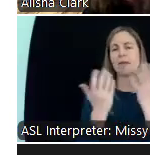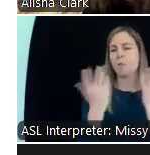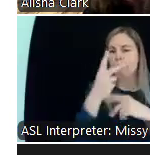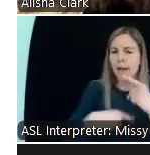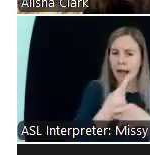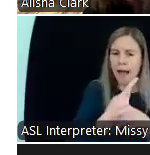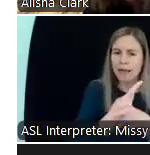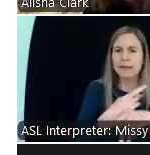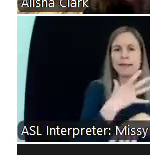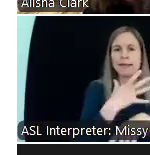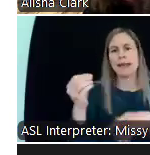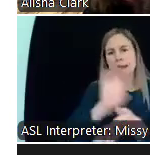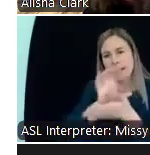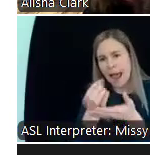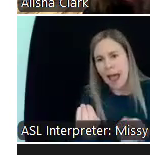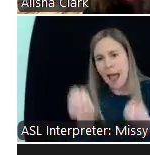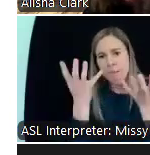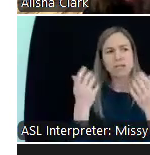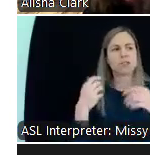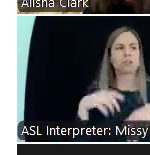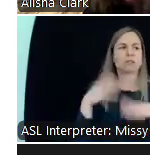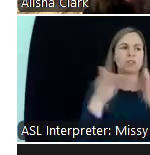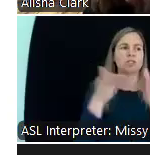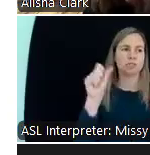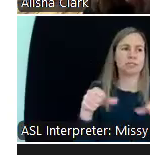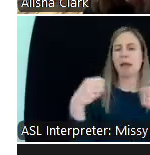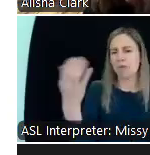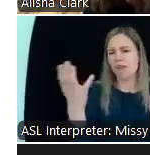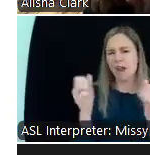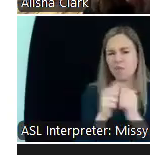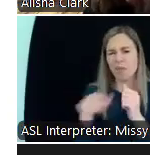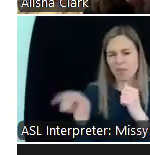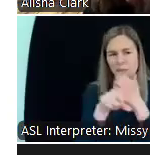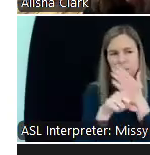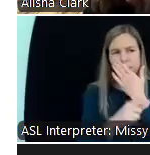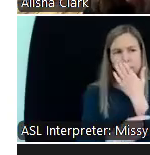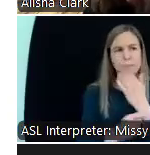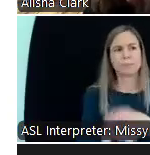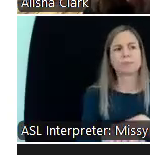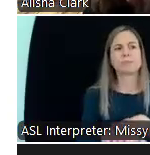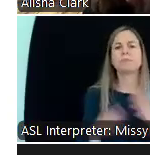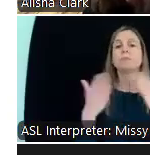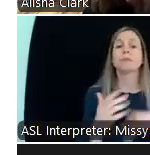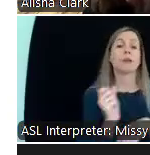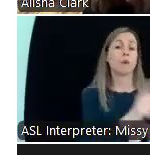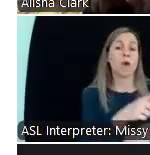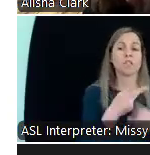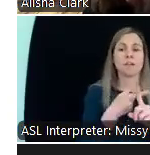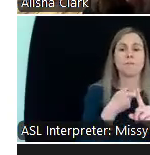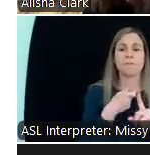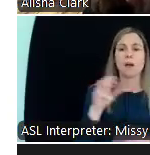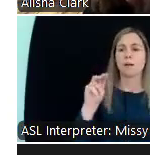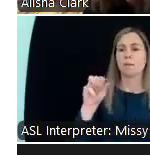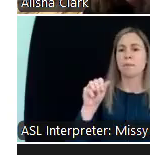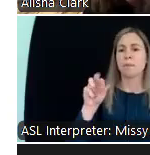the amount of services that can be provided. We have a question from Mary. With a